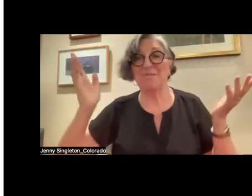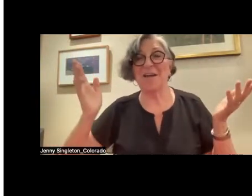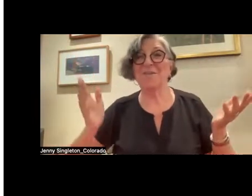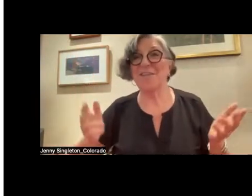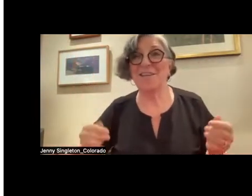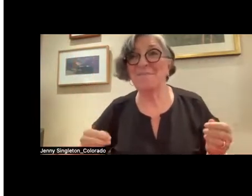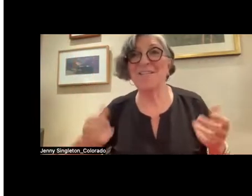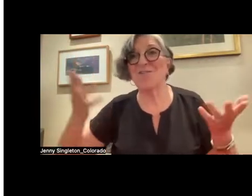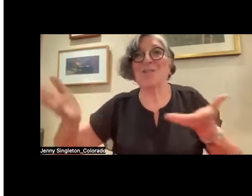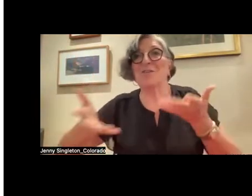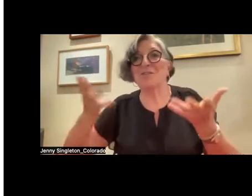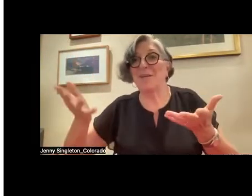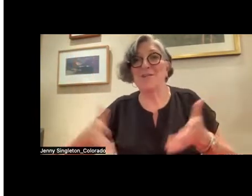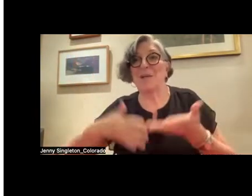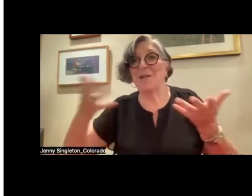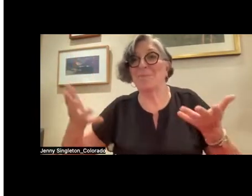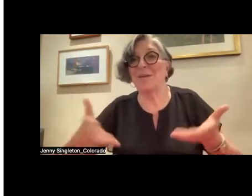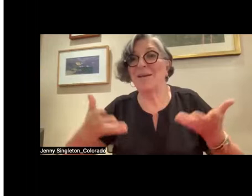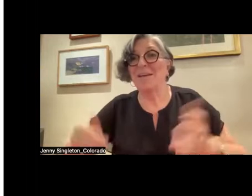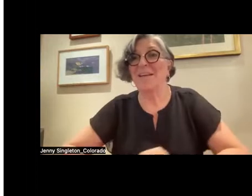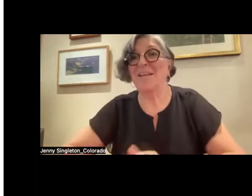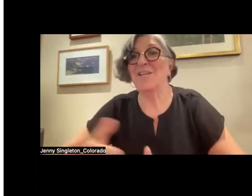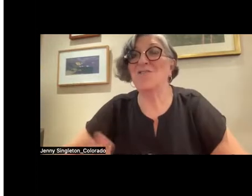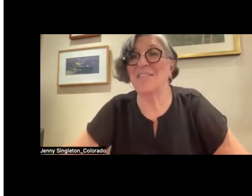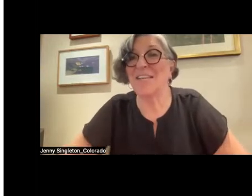don't have signers in their midst should learn to fingerspell. It could be